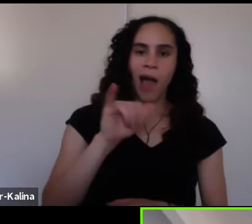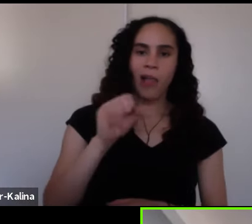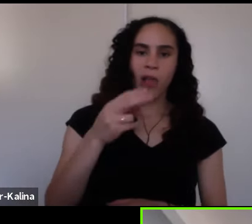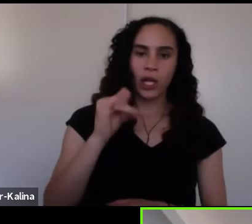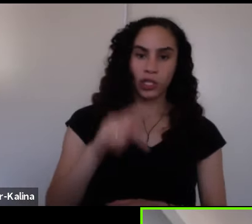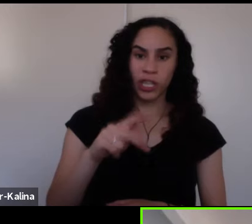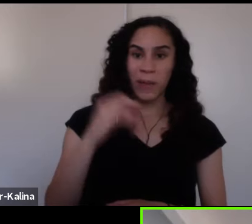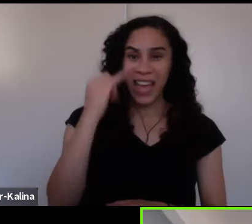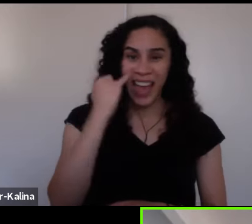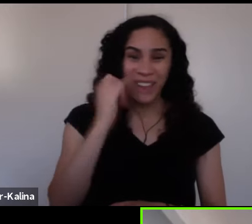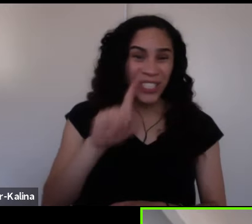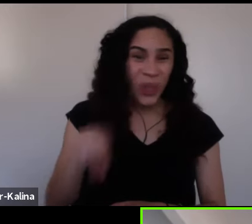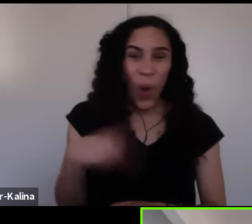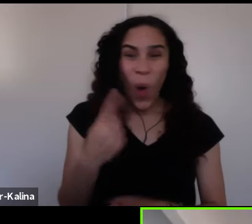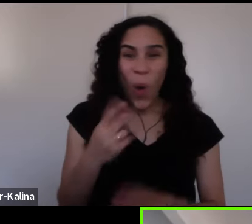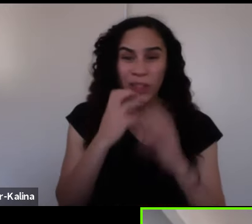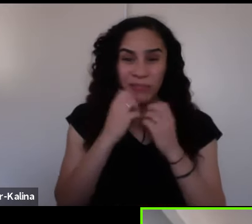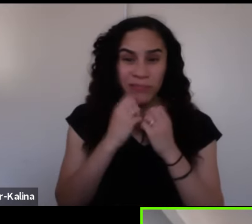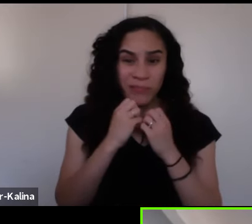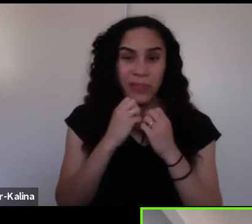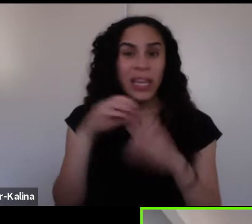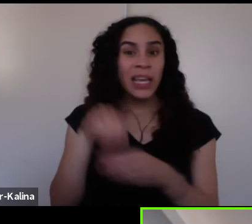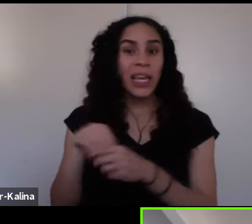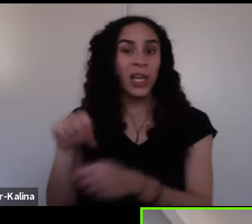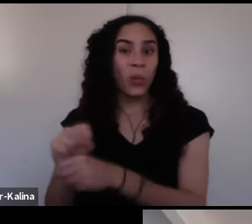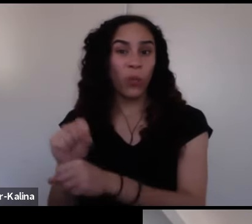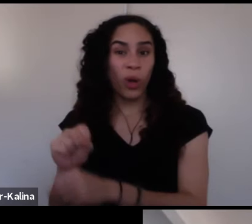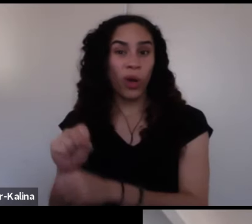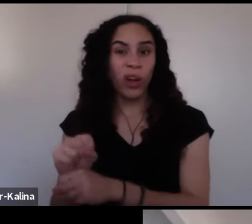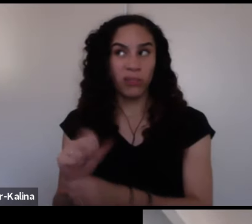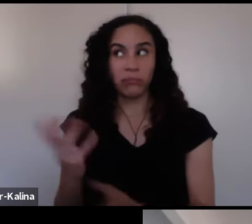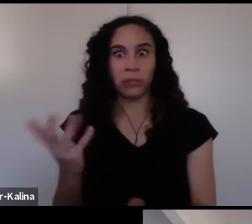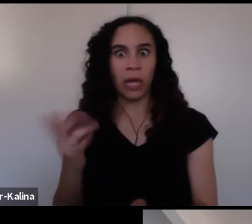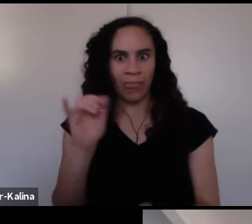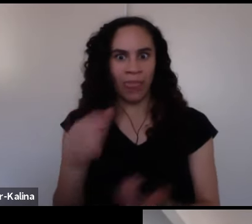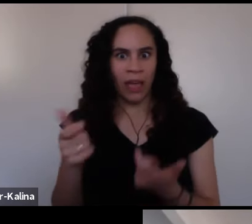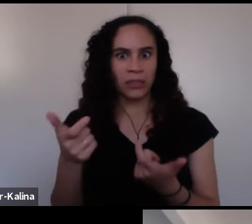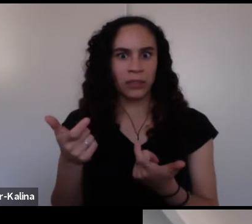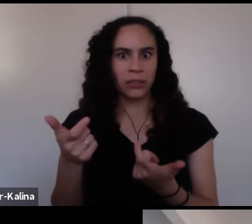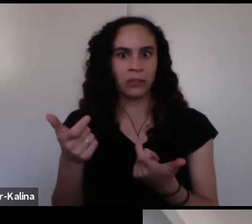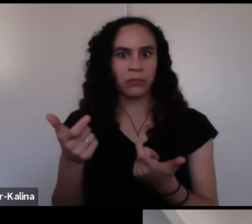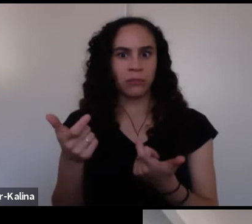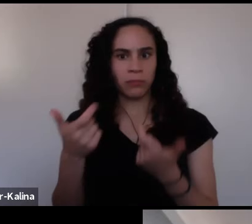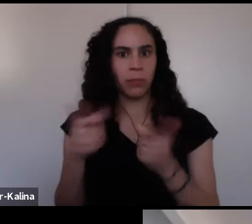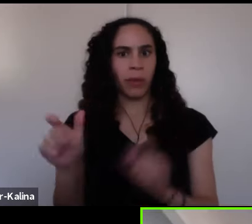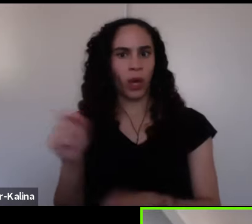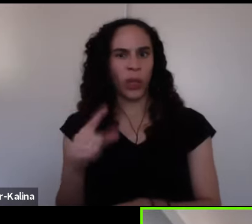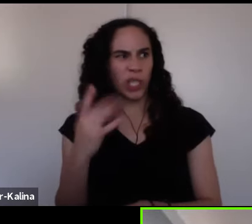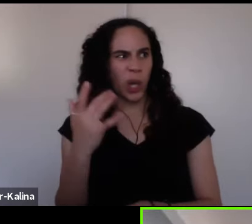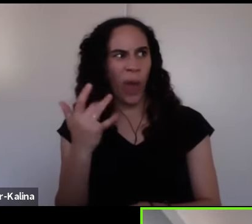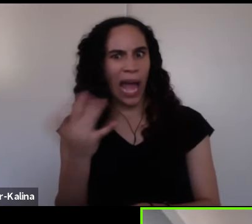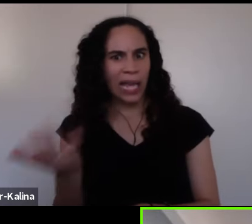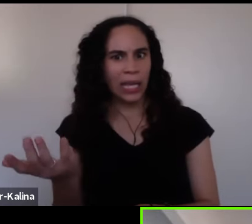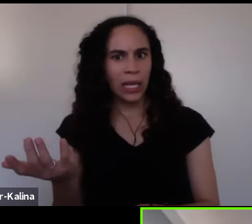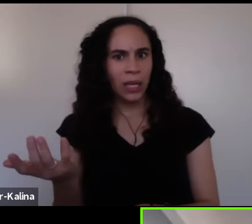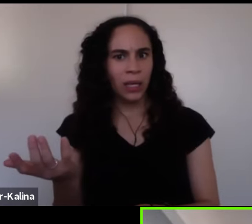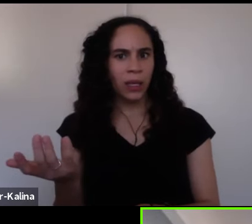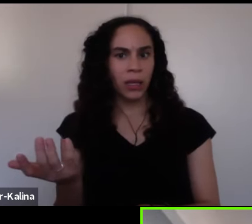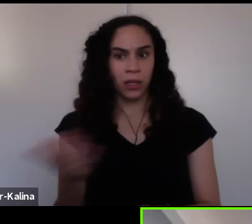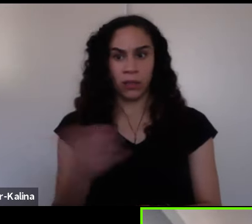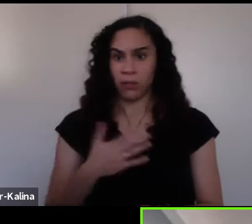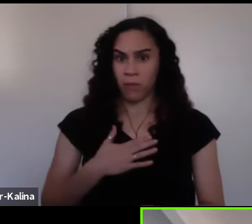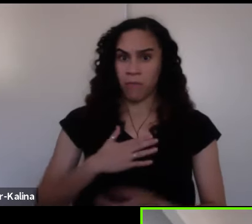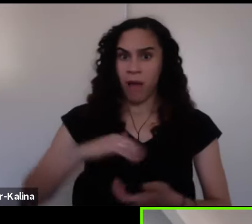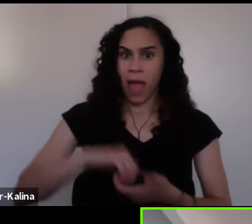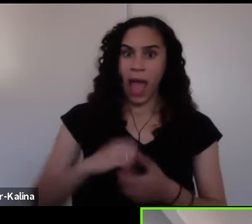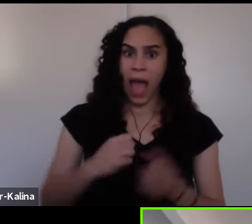them in the workplace, then that's the bigger question. Like, why is that, right? Because that's not where my allyship